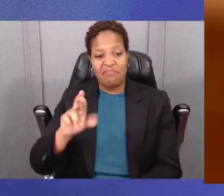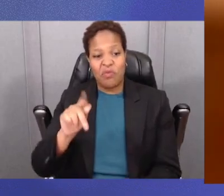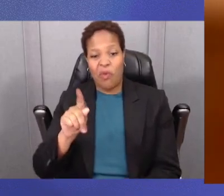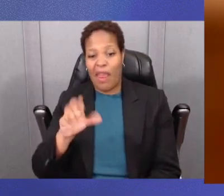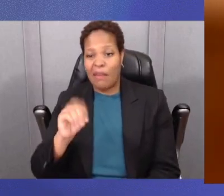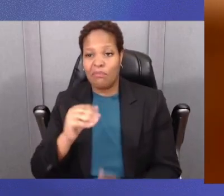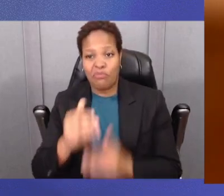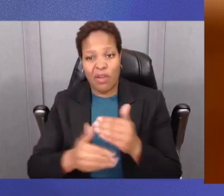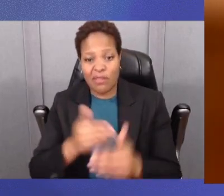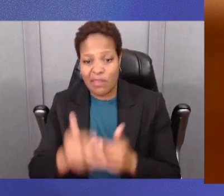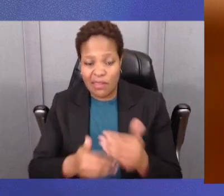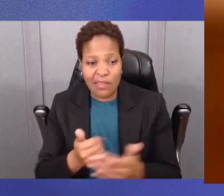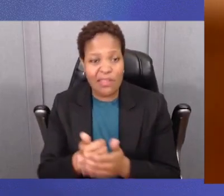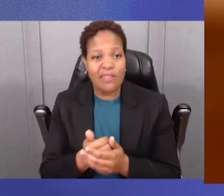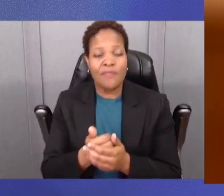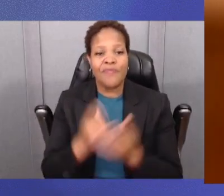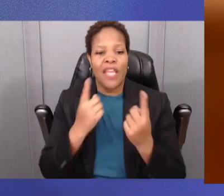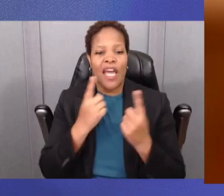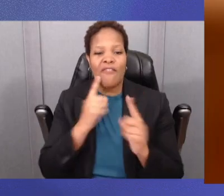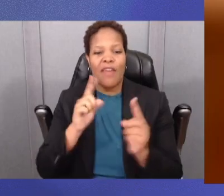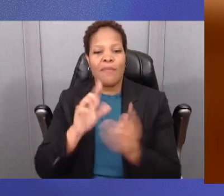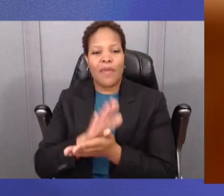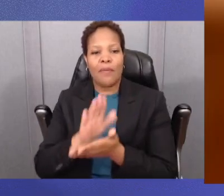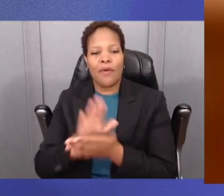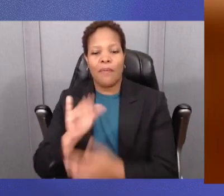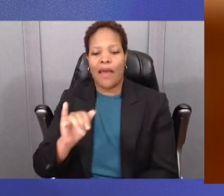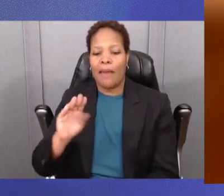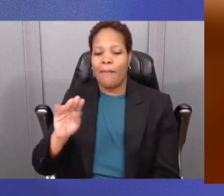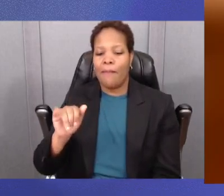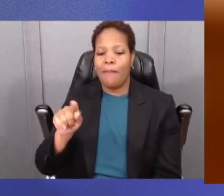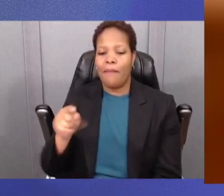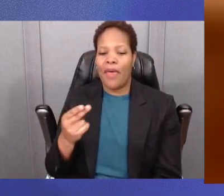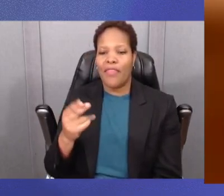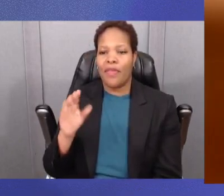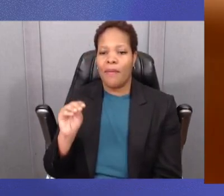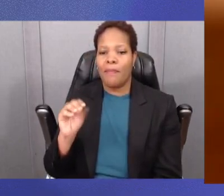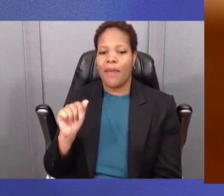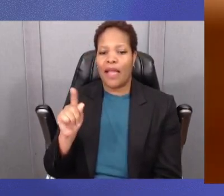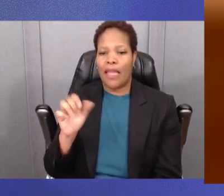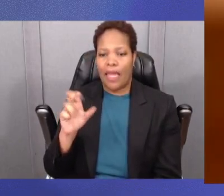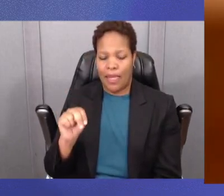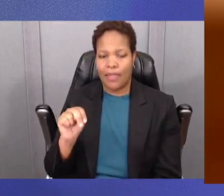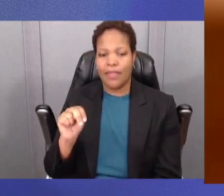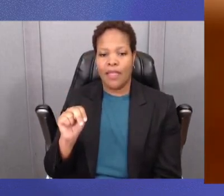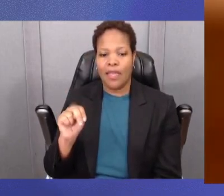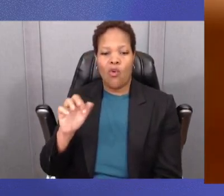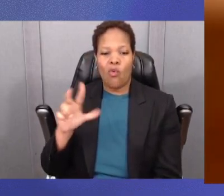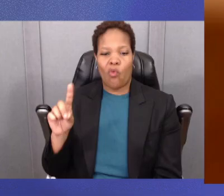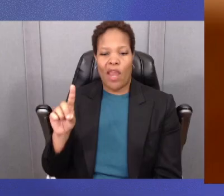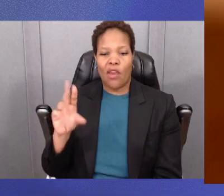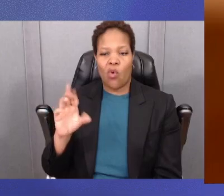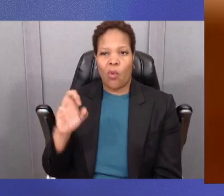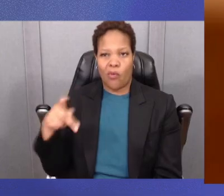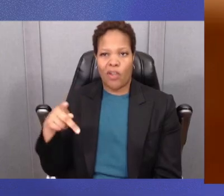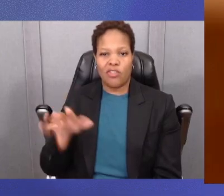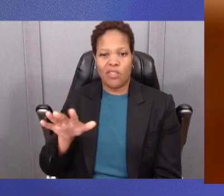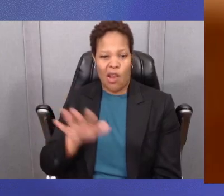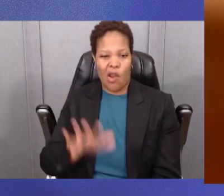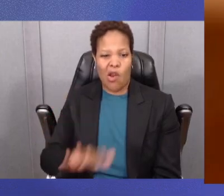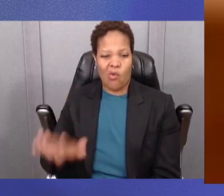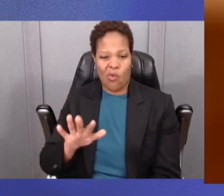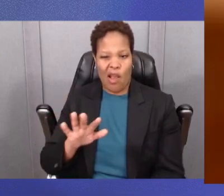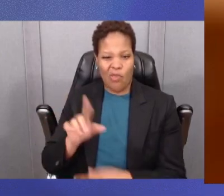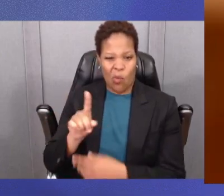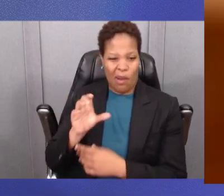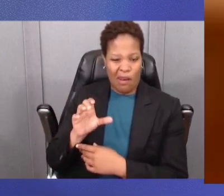A famous paper by researcher Beth McGlynn at the Rand Corporation around the turn of this century